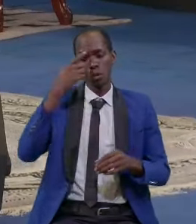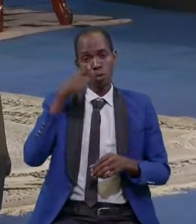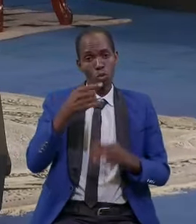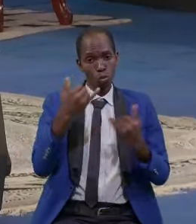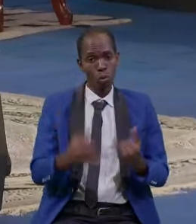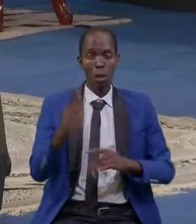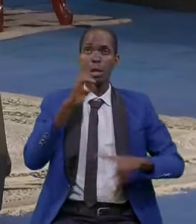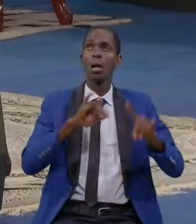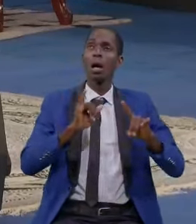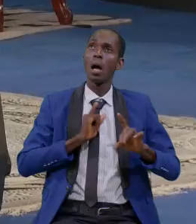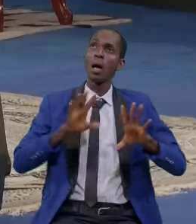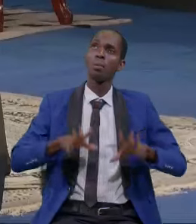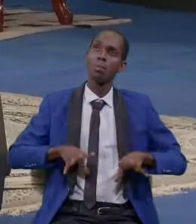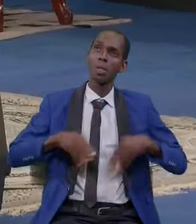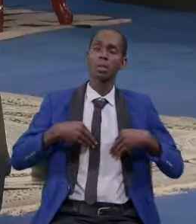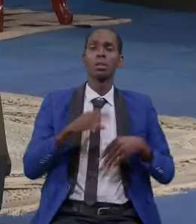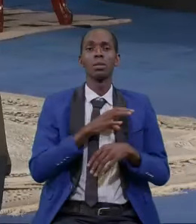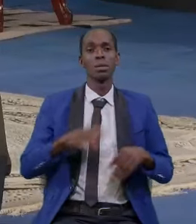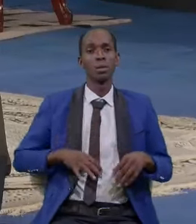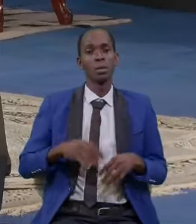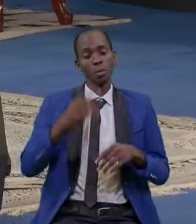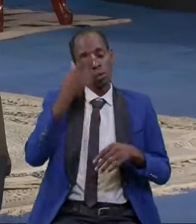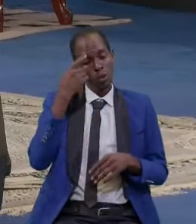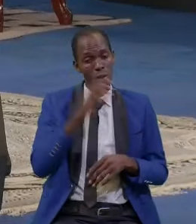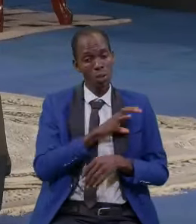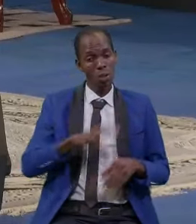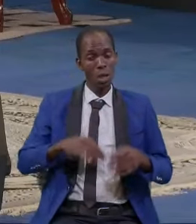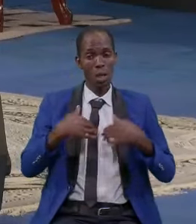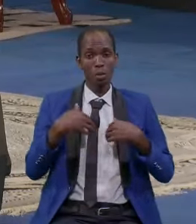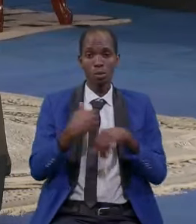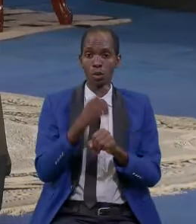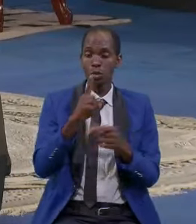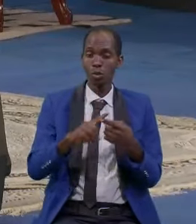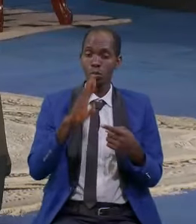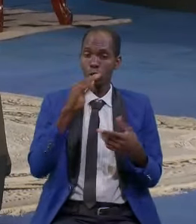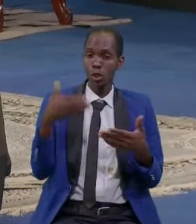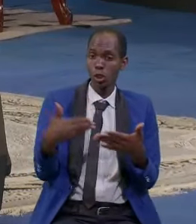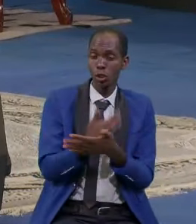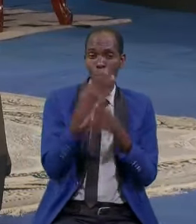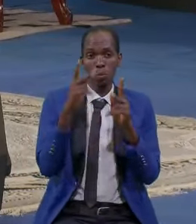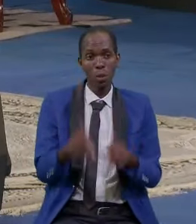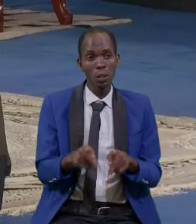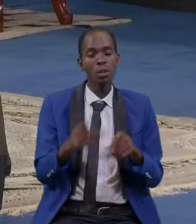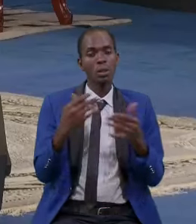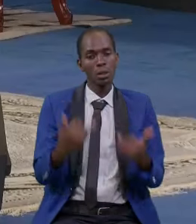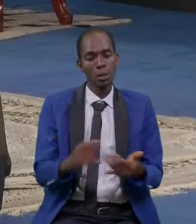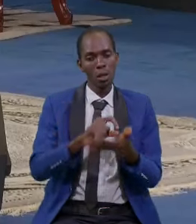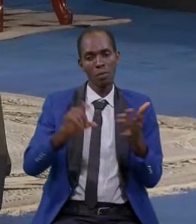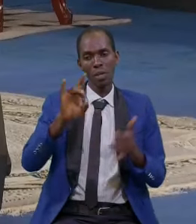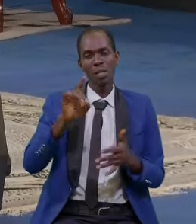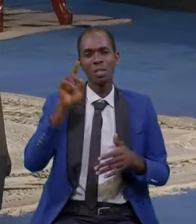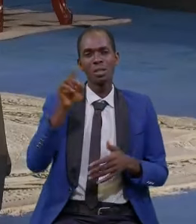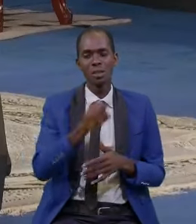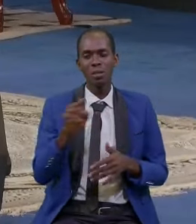come to make a new creature, a new lump out of you, therefore, let us keep the feast,